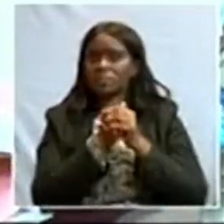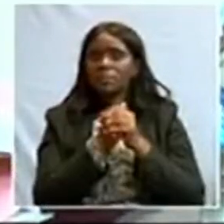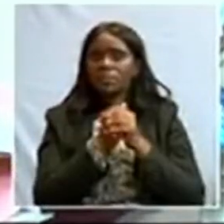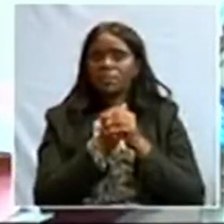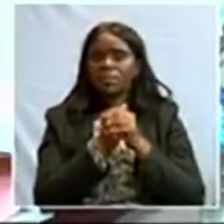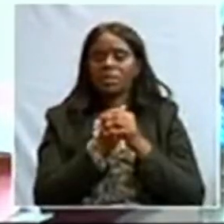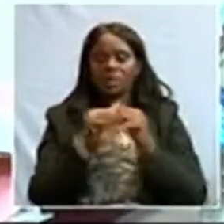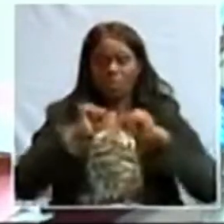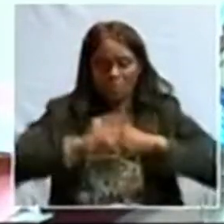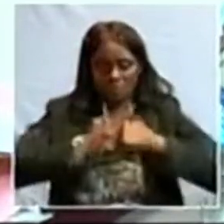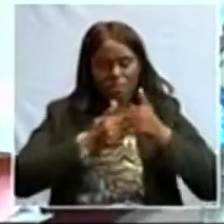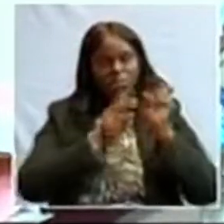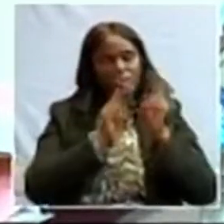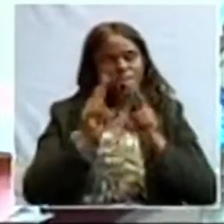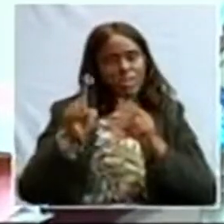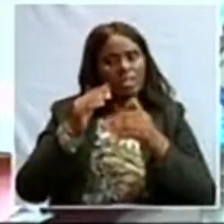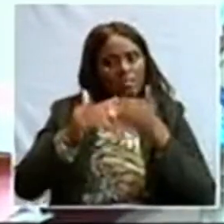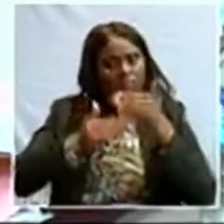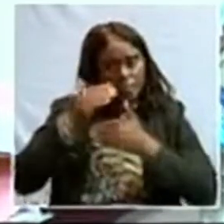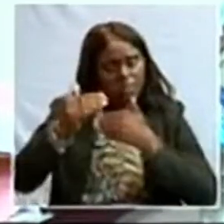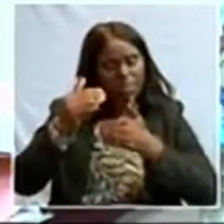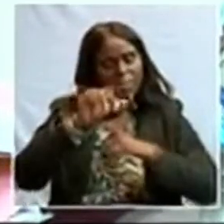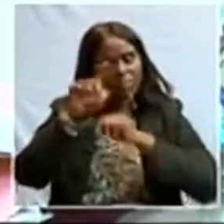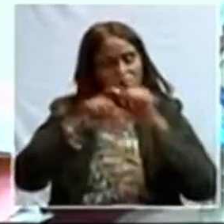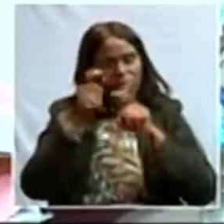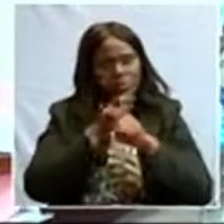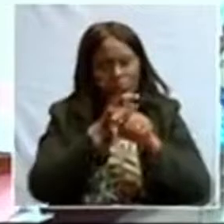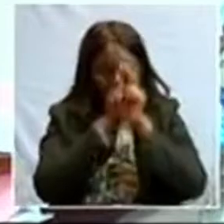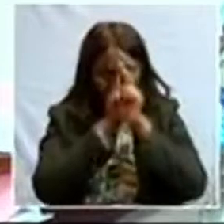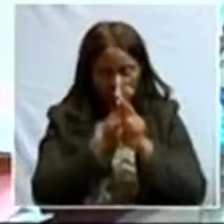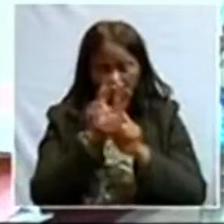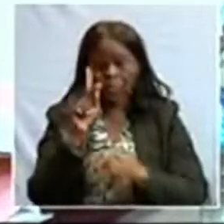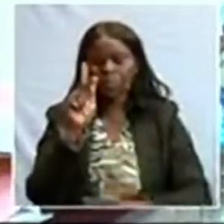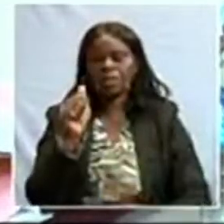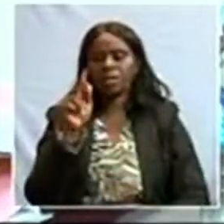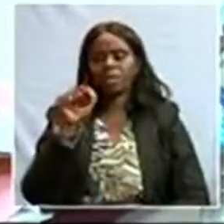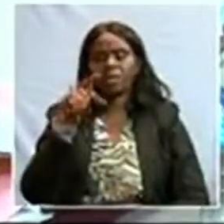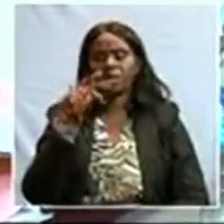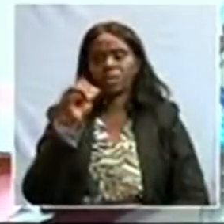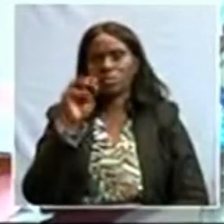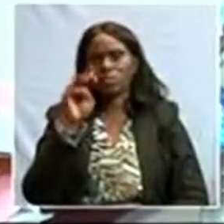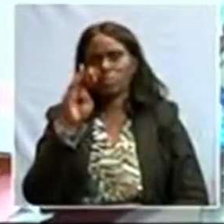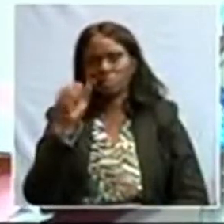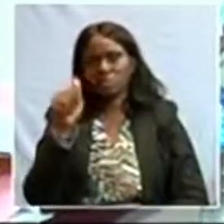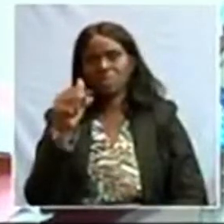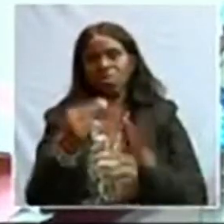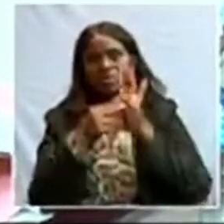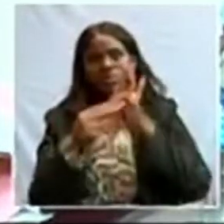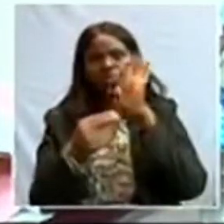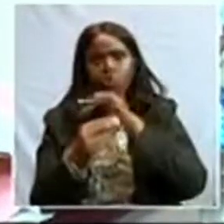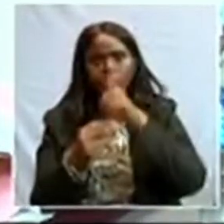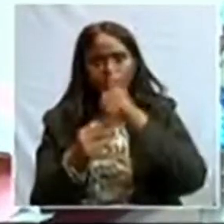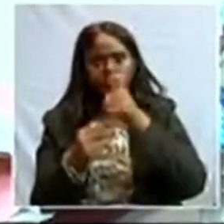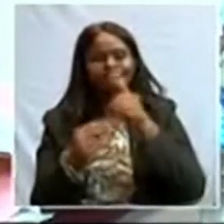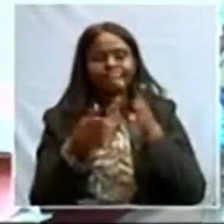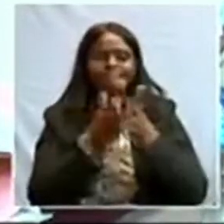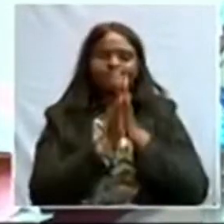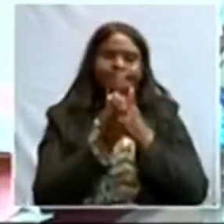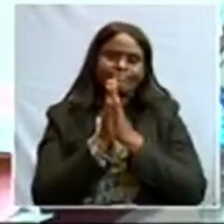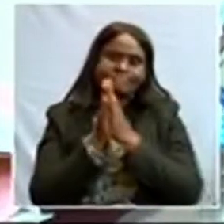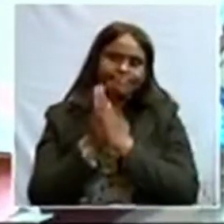I'll respond to the next question that came from Honorable Kangombe, who was indicating or was